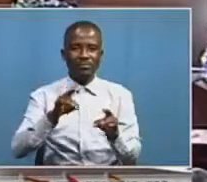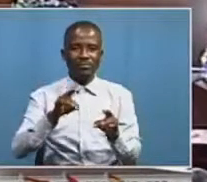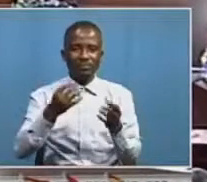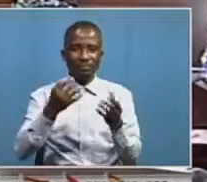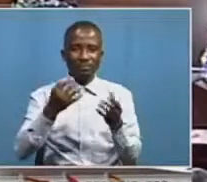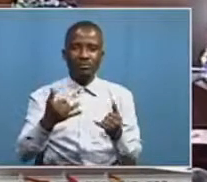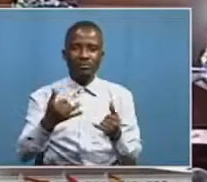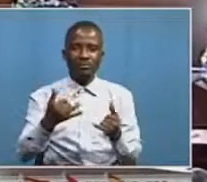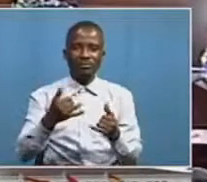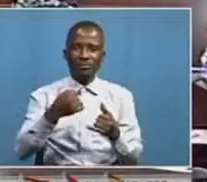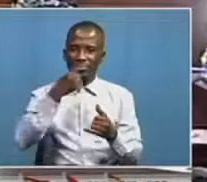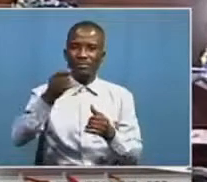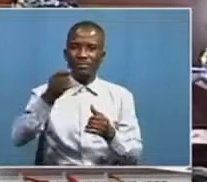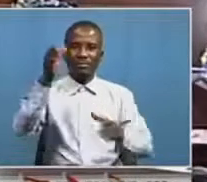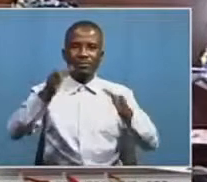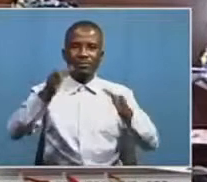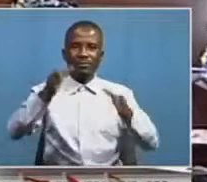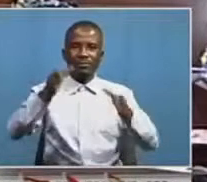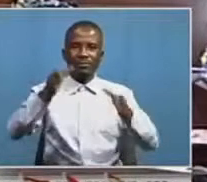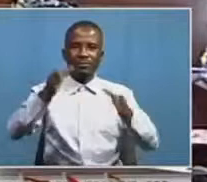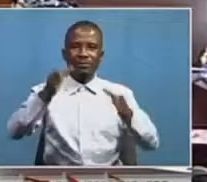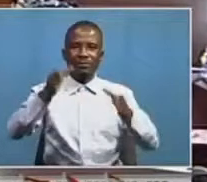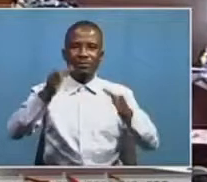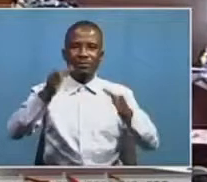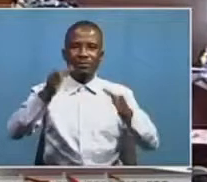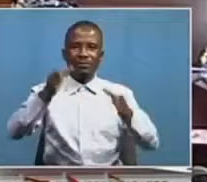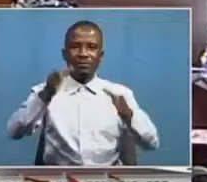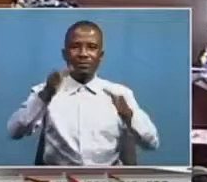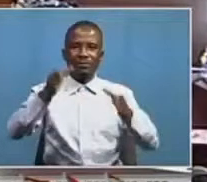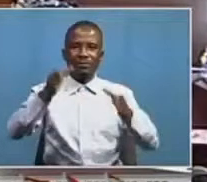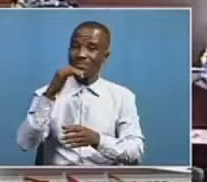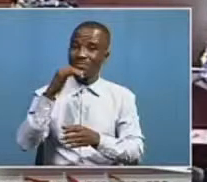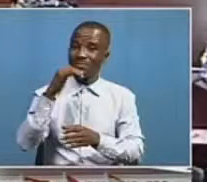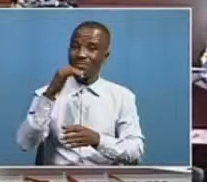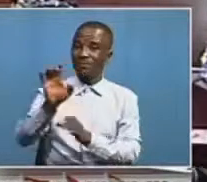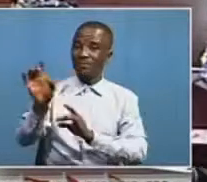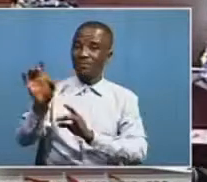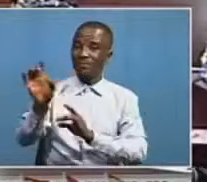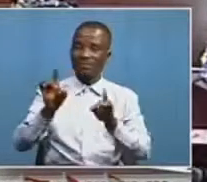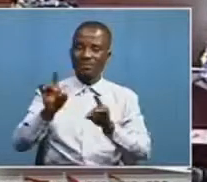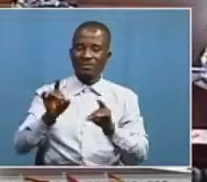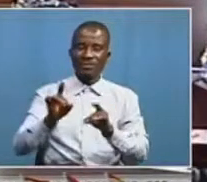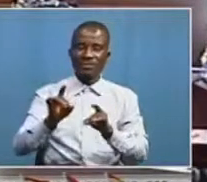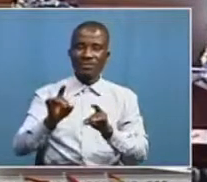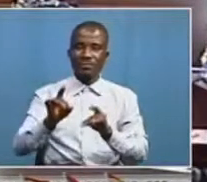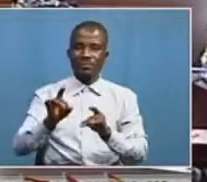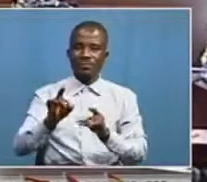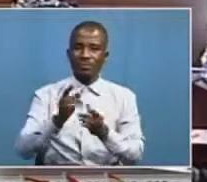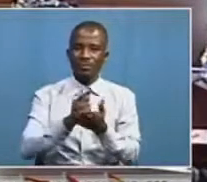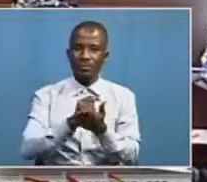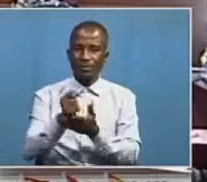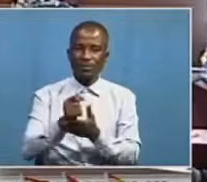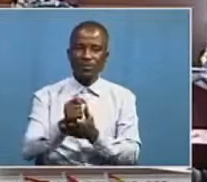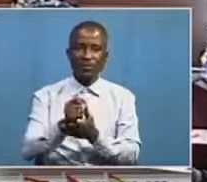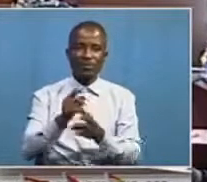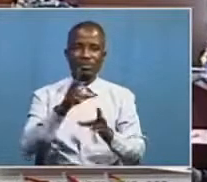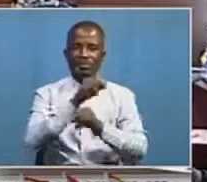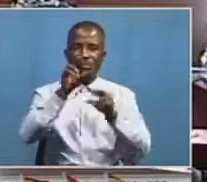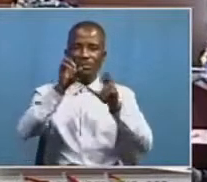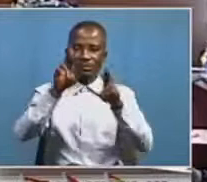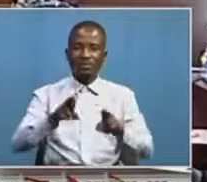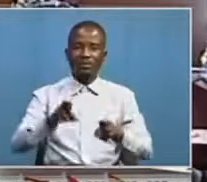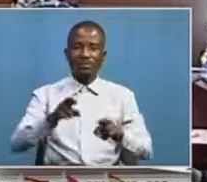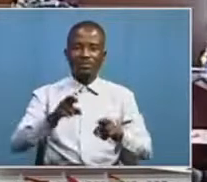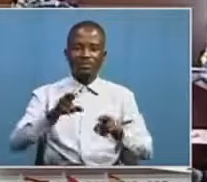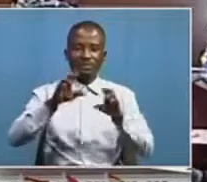also inviting the court to use the mistakes he has described to tamper with the true and known result of the presidential election